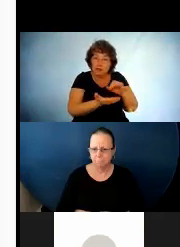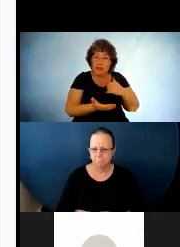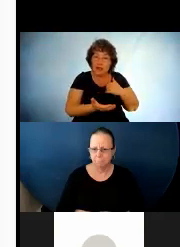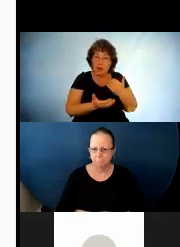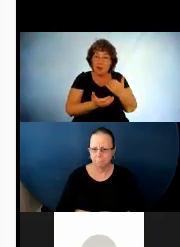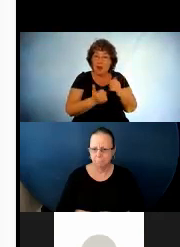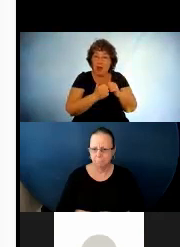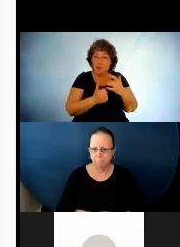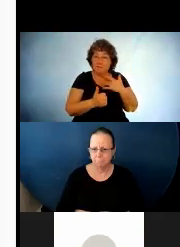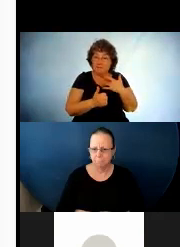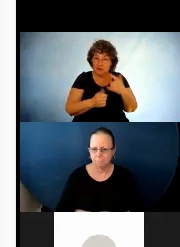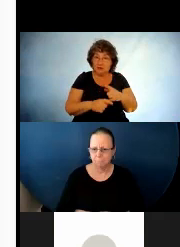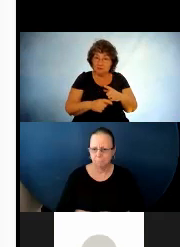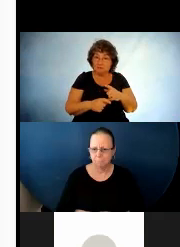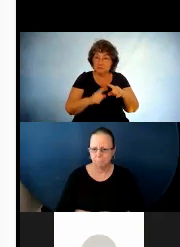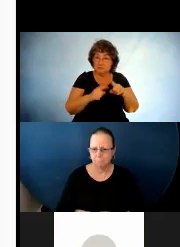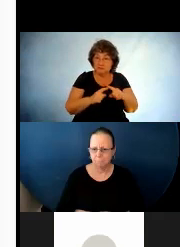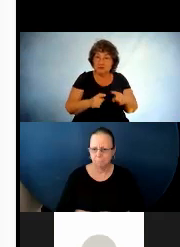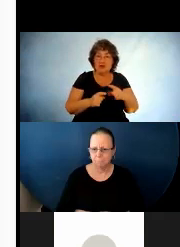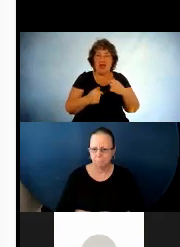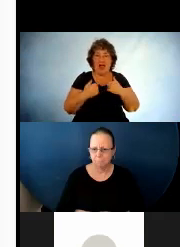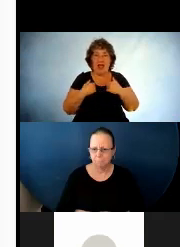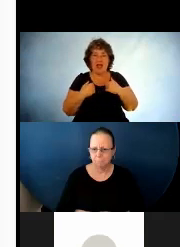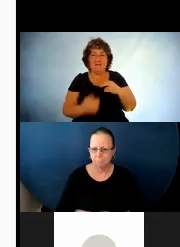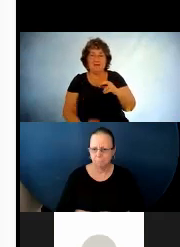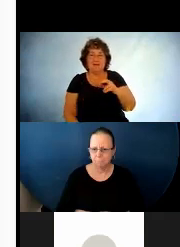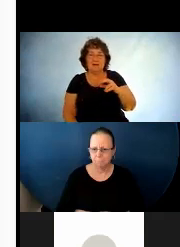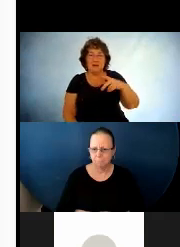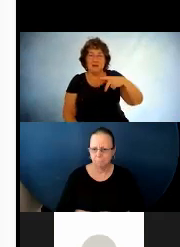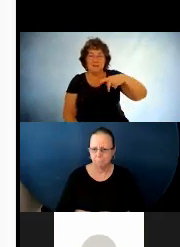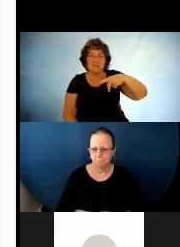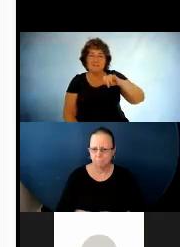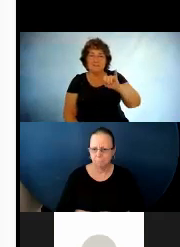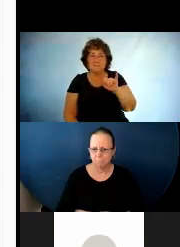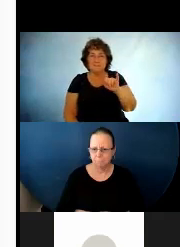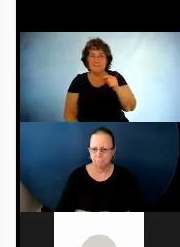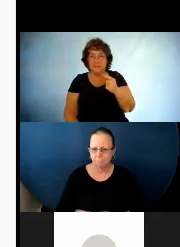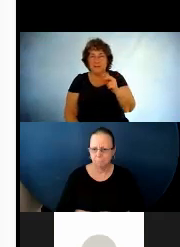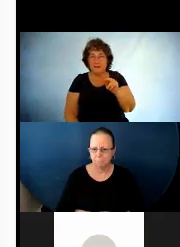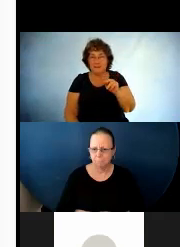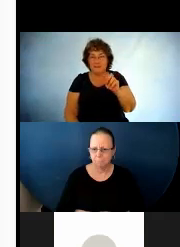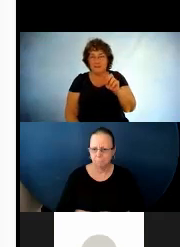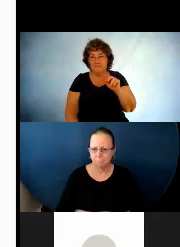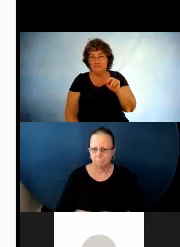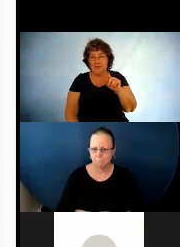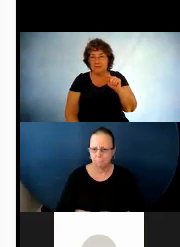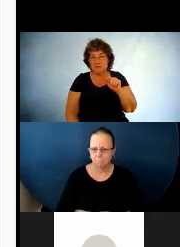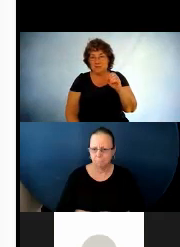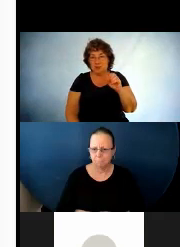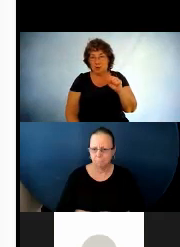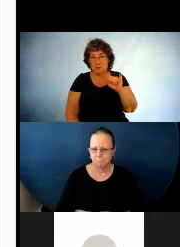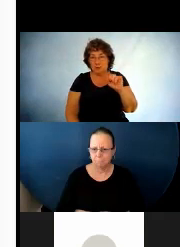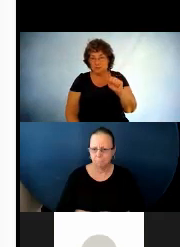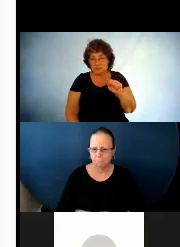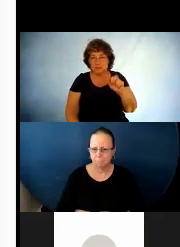retinitis pigmentosa, which is a mouthful, and myopia. So that I am going through this journey of